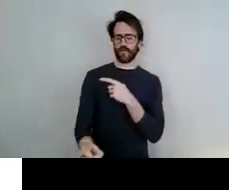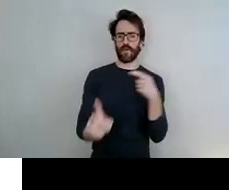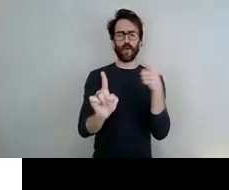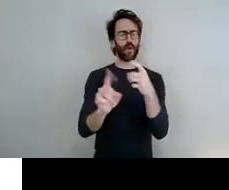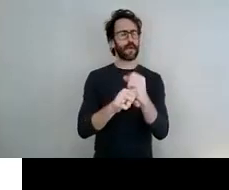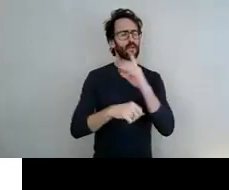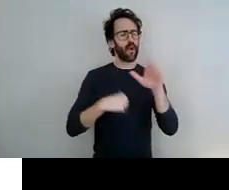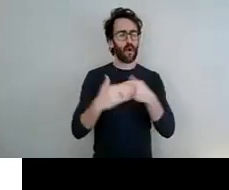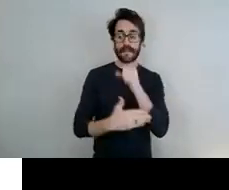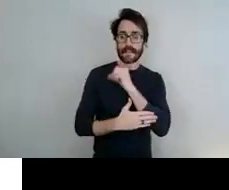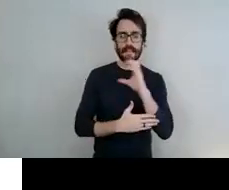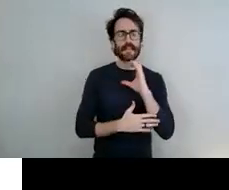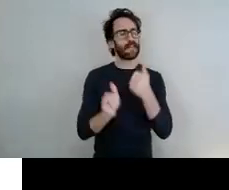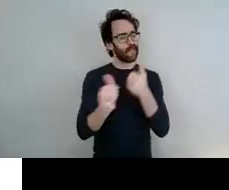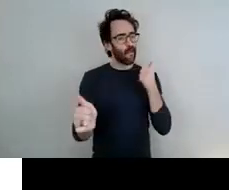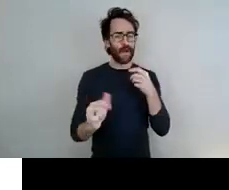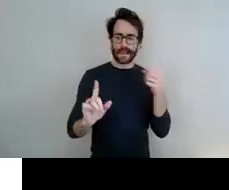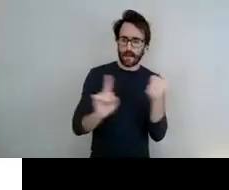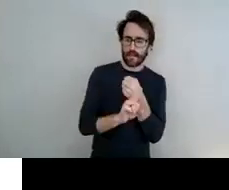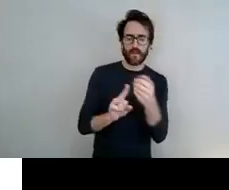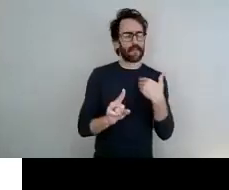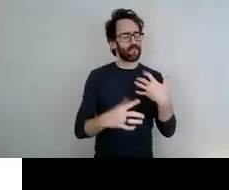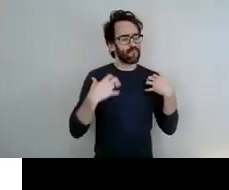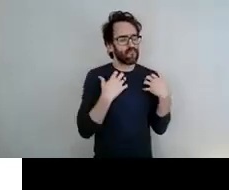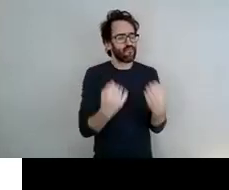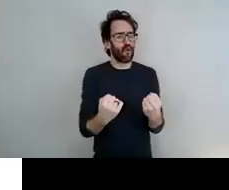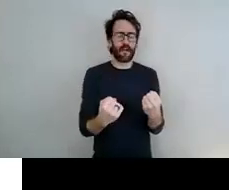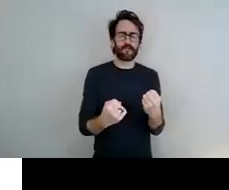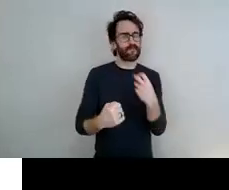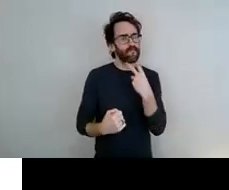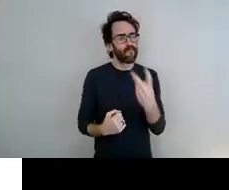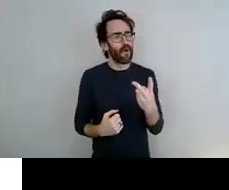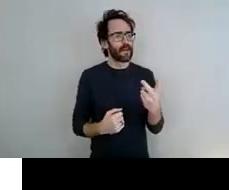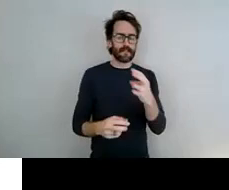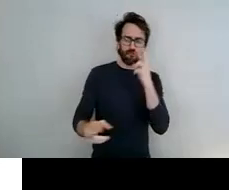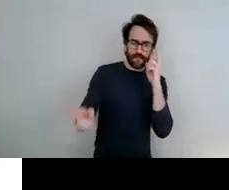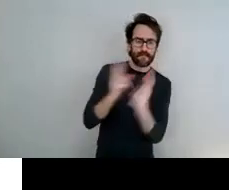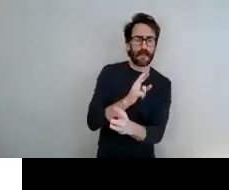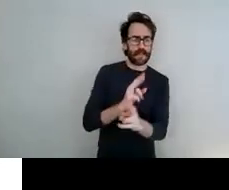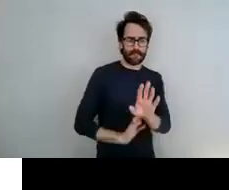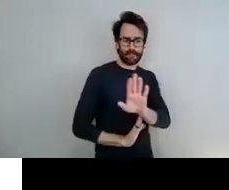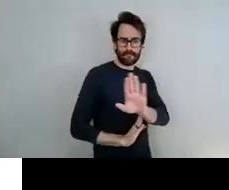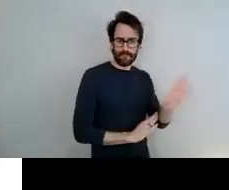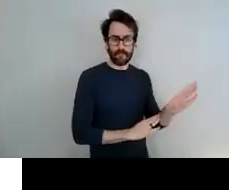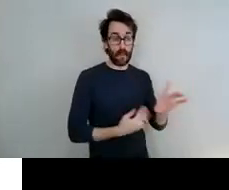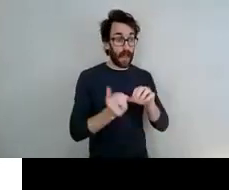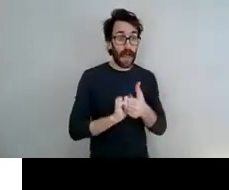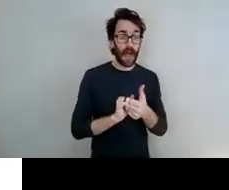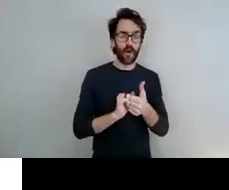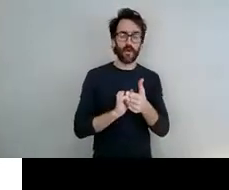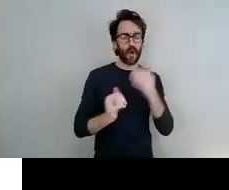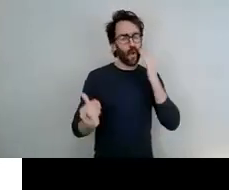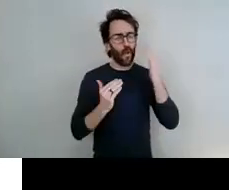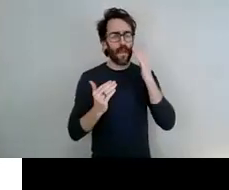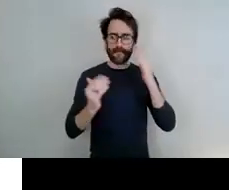free from abuse and have a strong voice and feel respected. And we achieve that through raising awareness, delivering education,